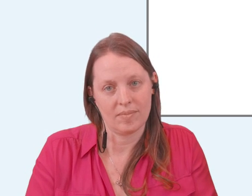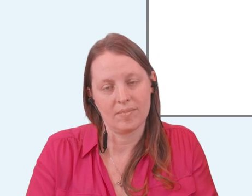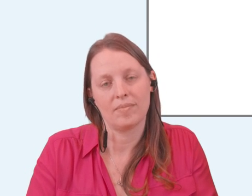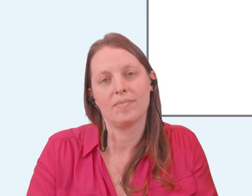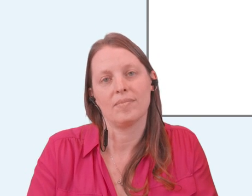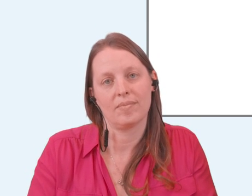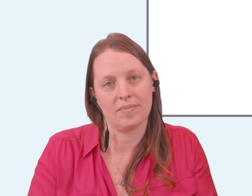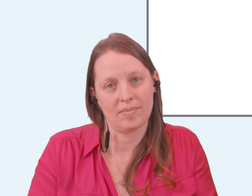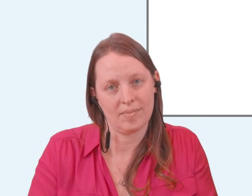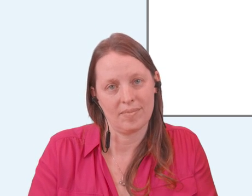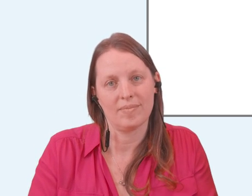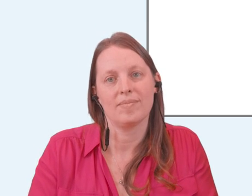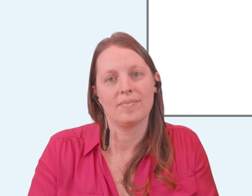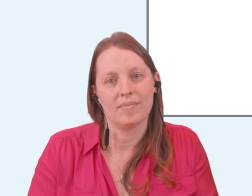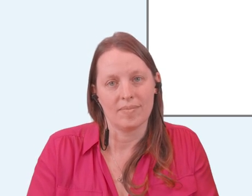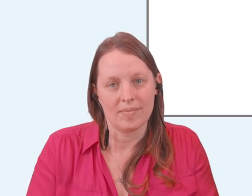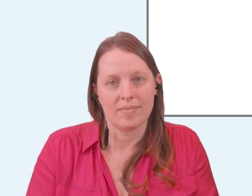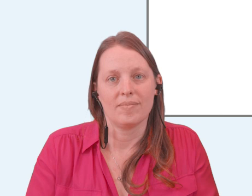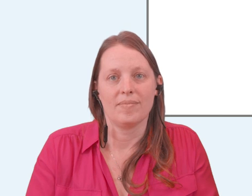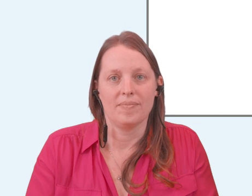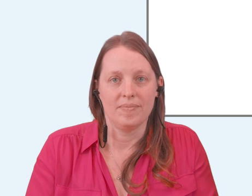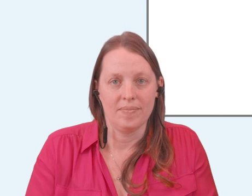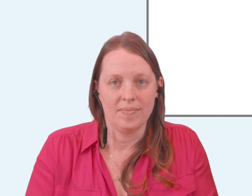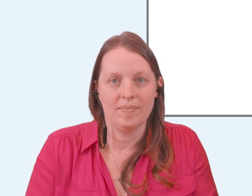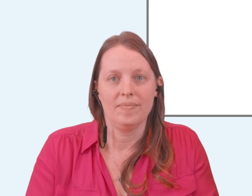nystagmus like a BPPV,